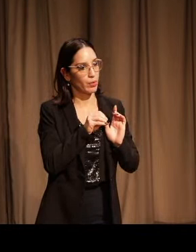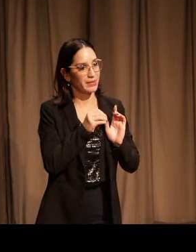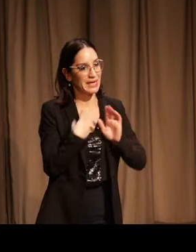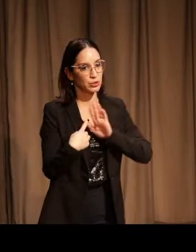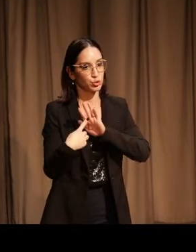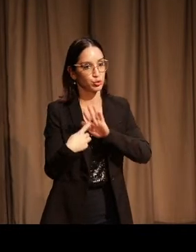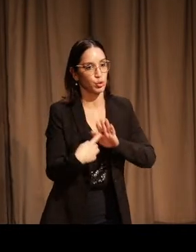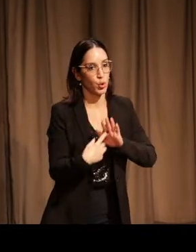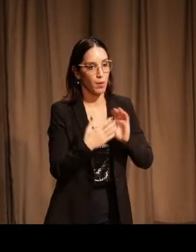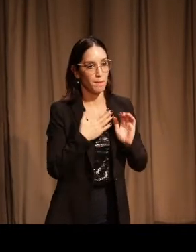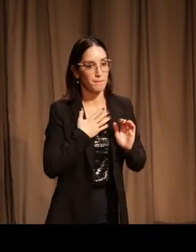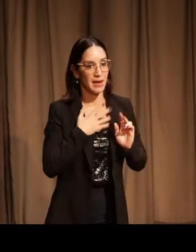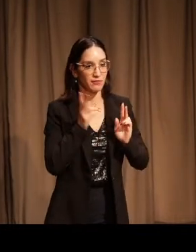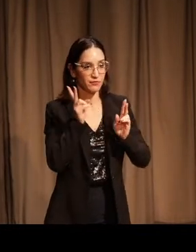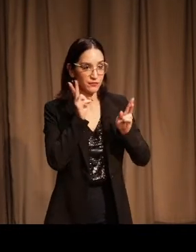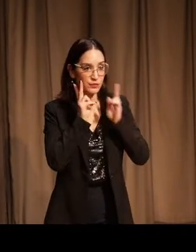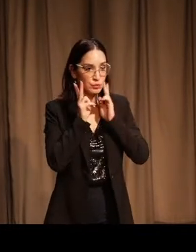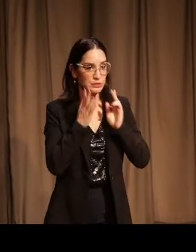muse.